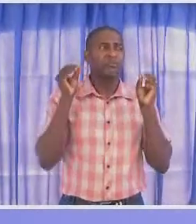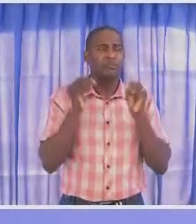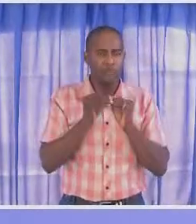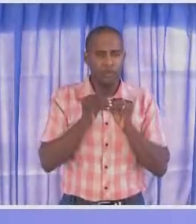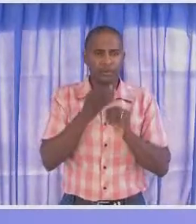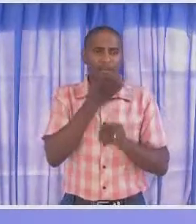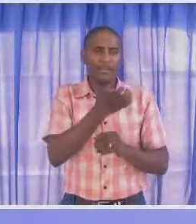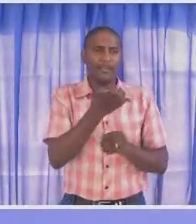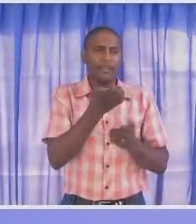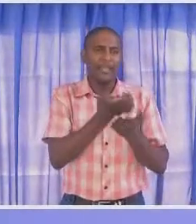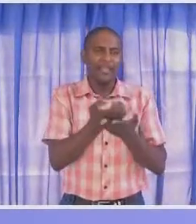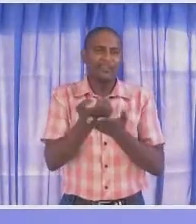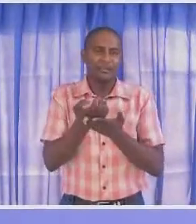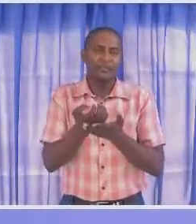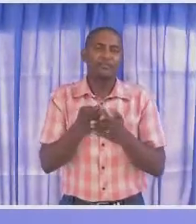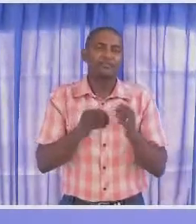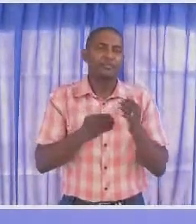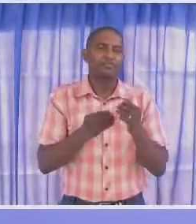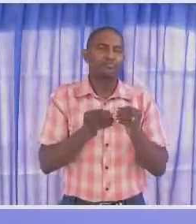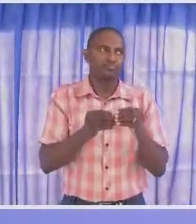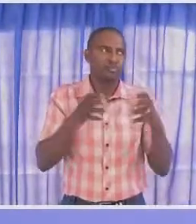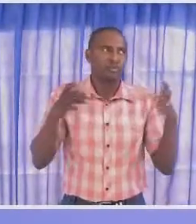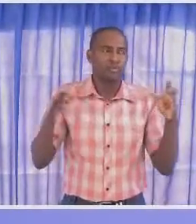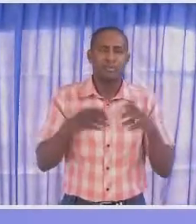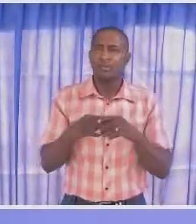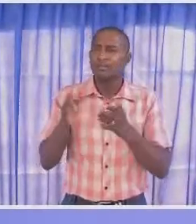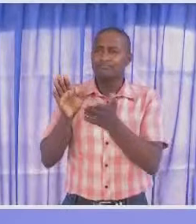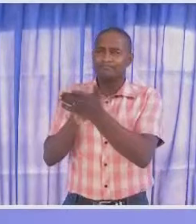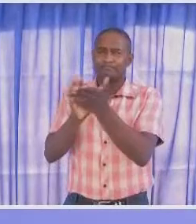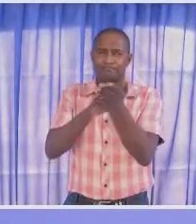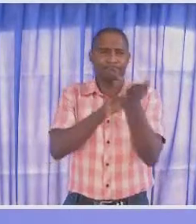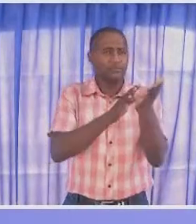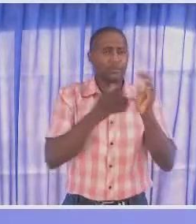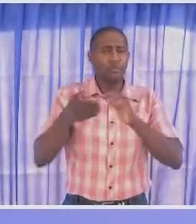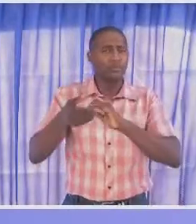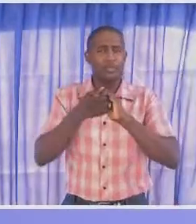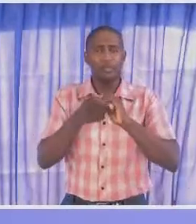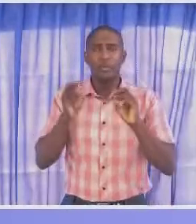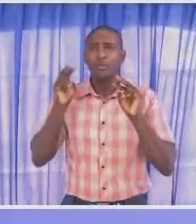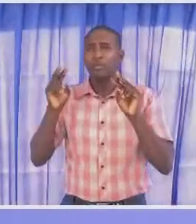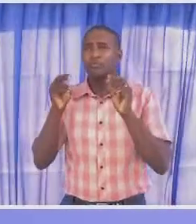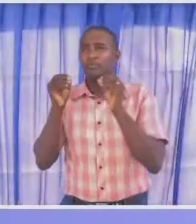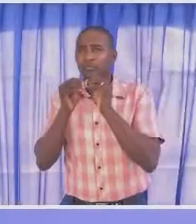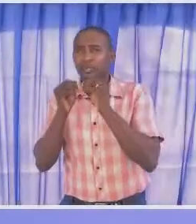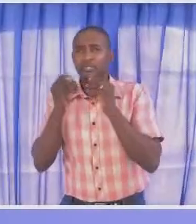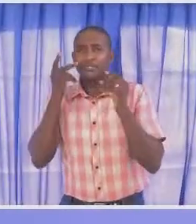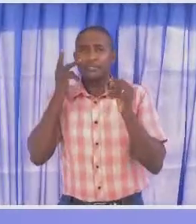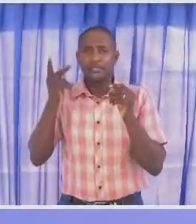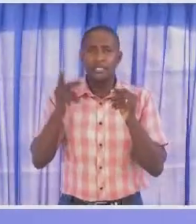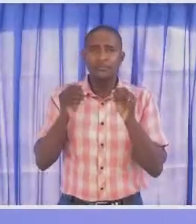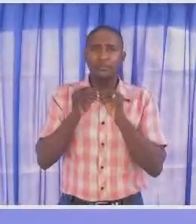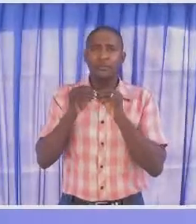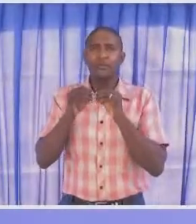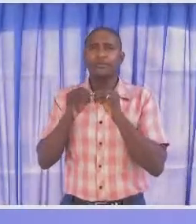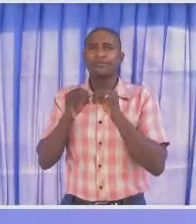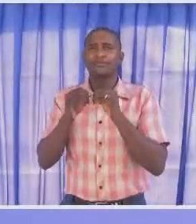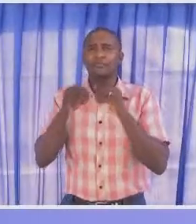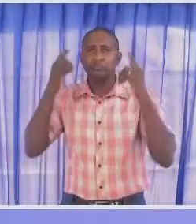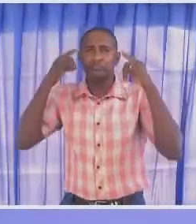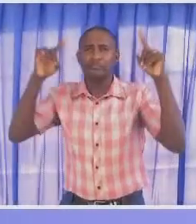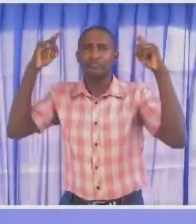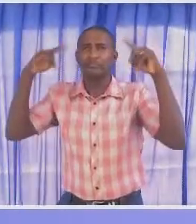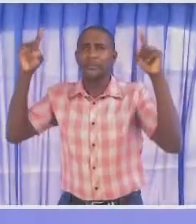growth. And congratulations to our partners. We look forward to seeing more milestones as the Advanced program